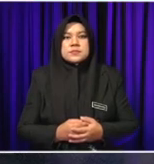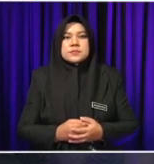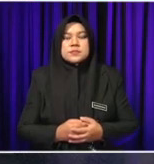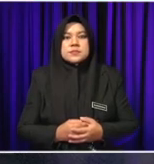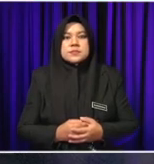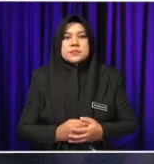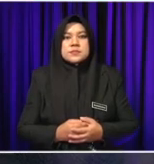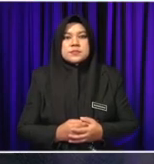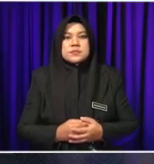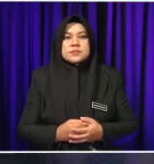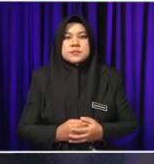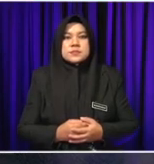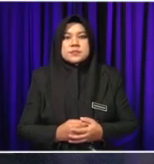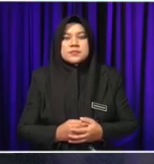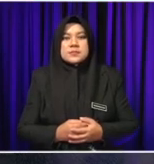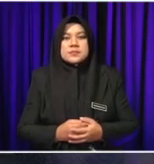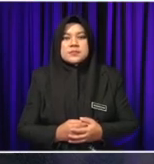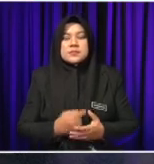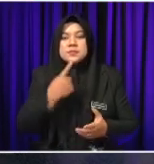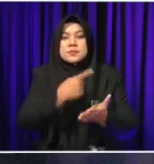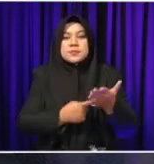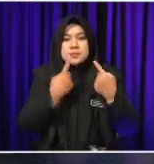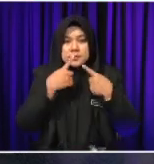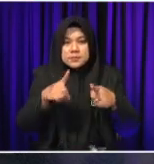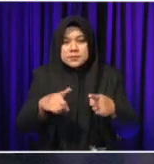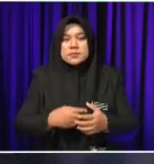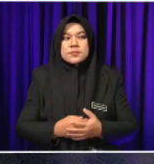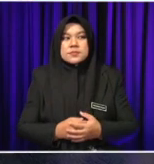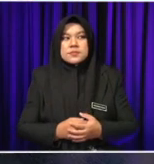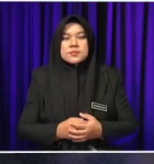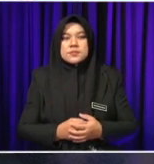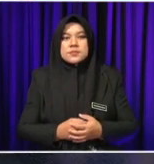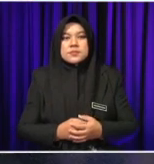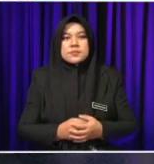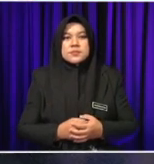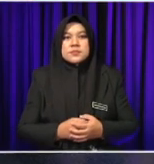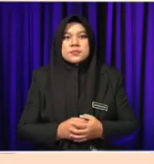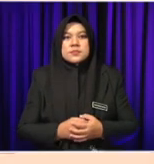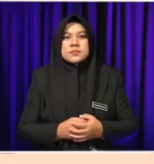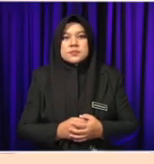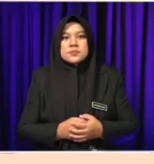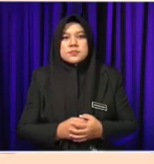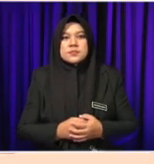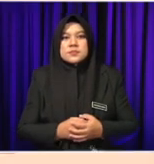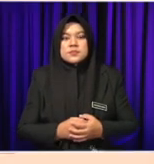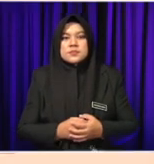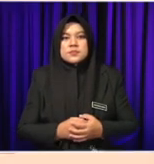I answer? Yes, Hafiz. Okay, what is the answer for the very simple, clear-cut question, Hafiz?